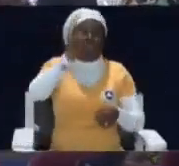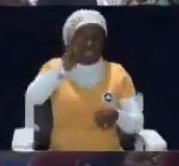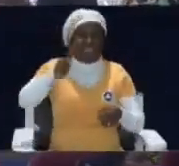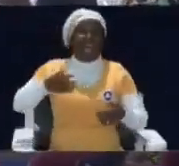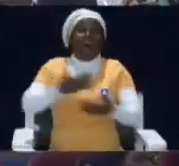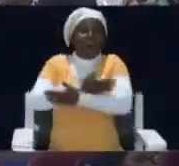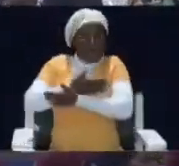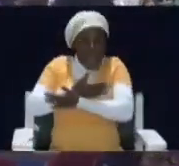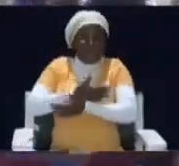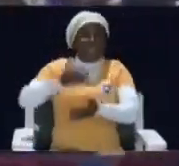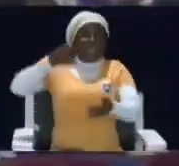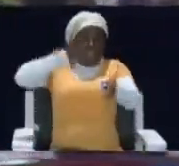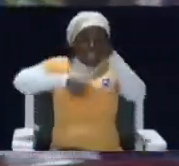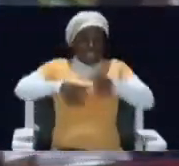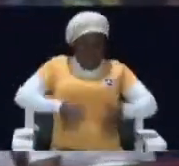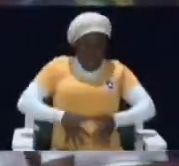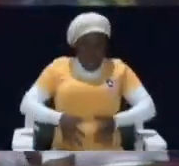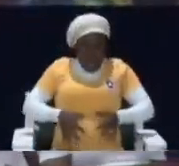I'm telling you.